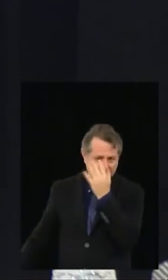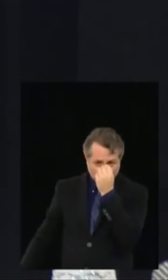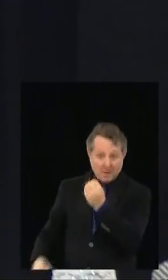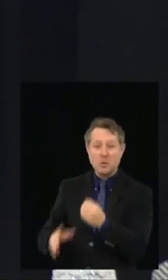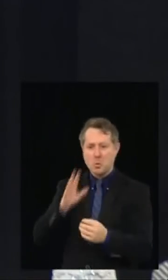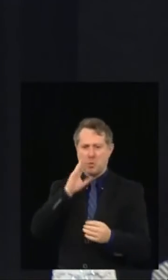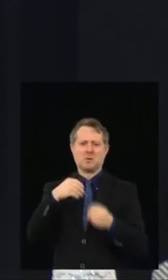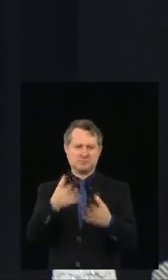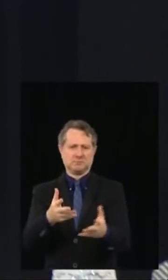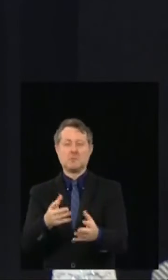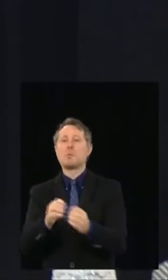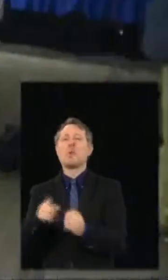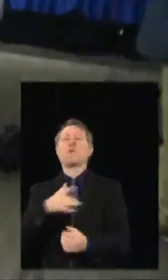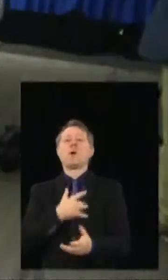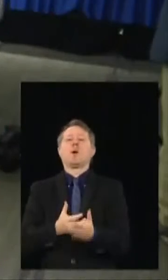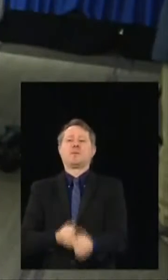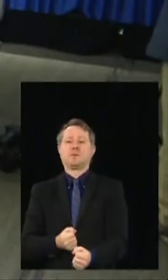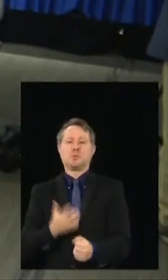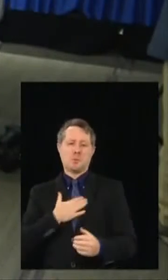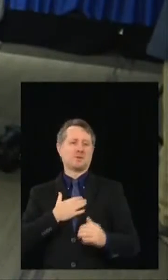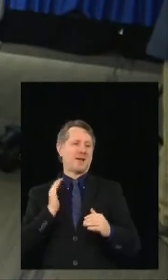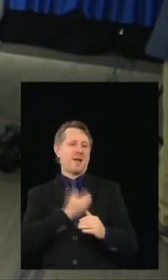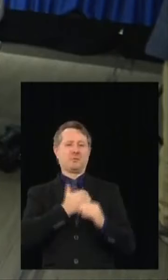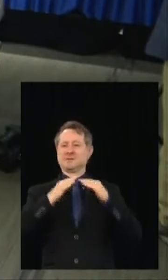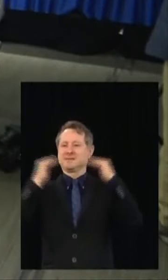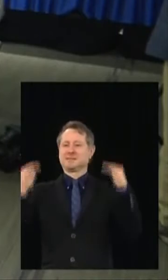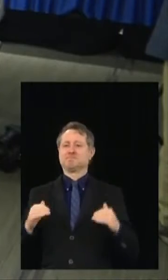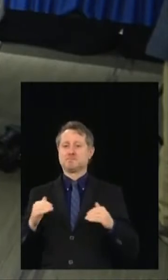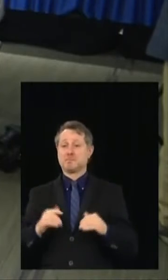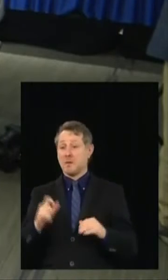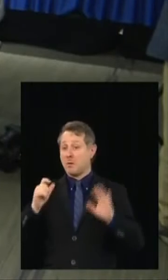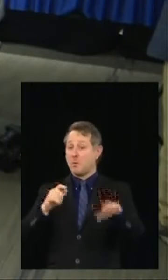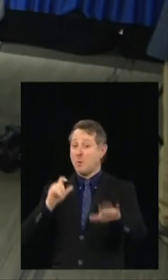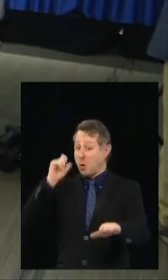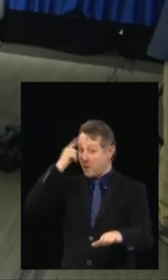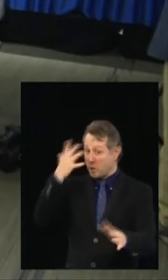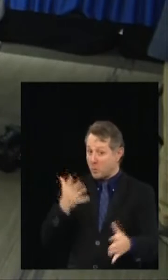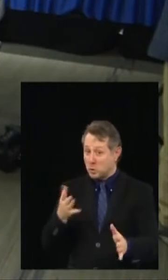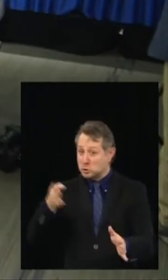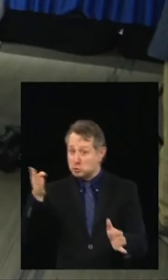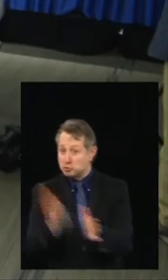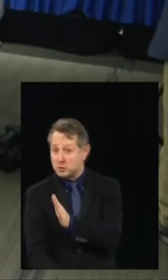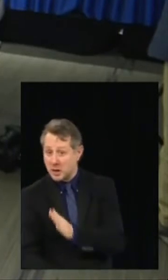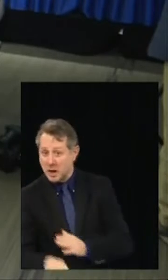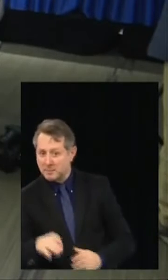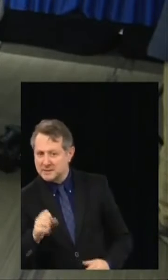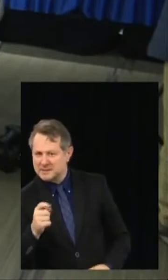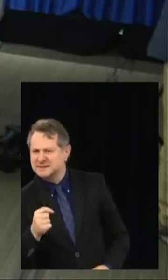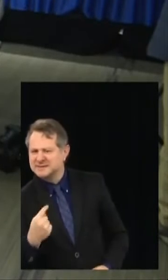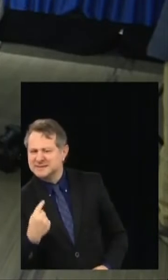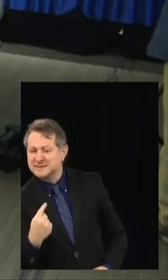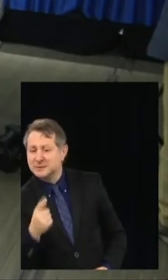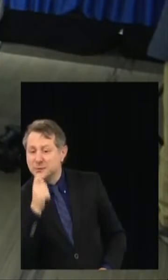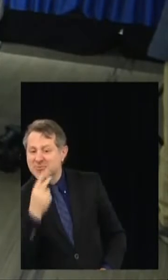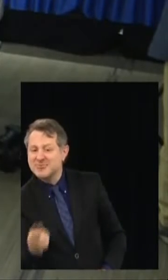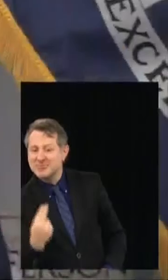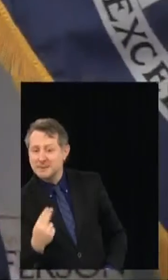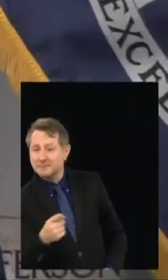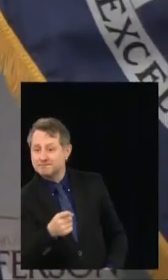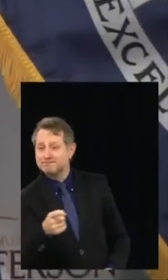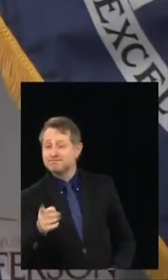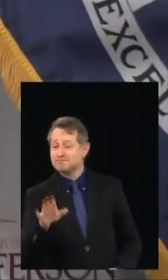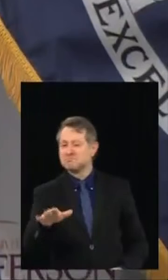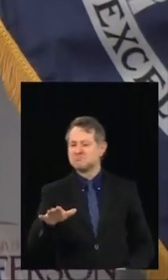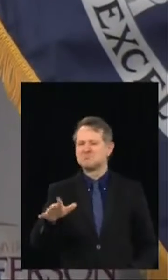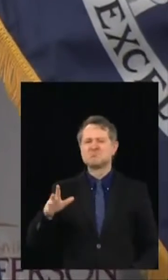and we're continuing to work at it. I'll tell you why it's a cheap shot, though. The first, everybody knows. Nobody had could have